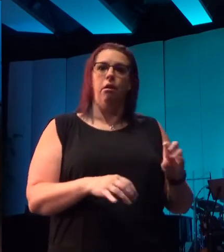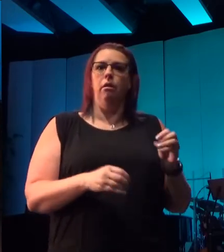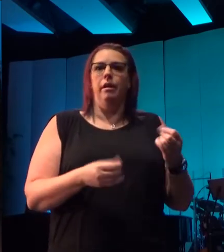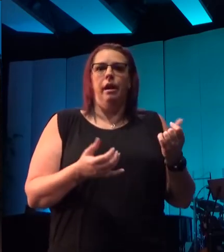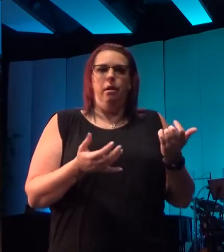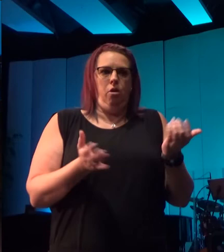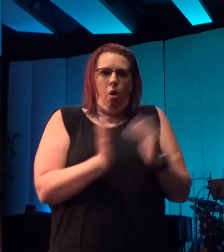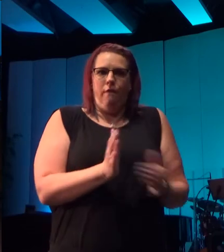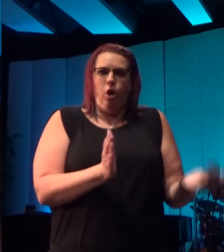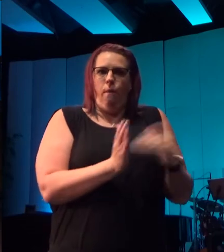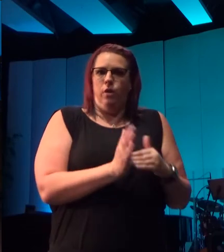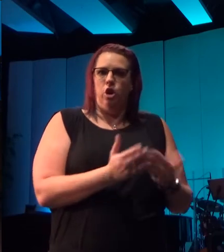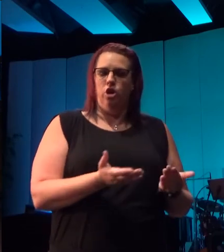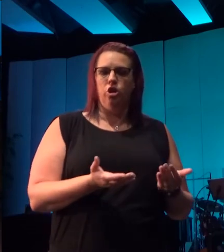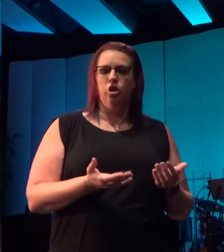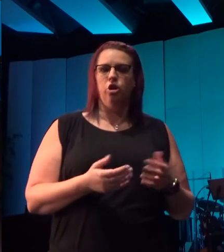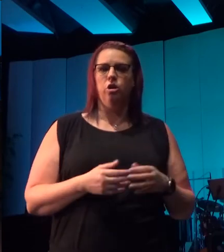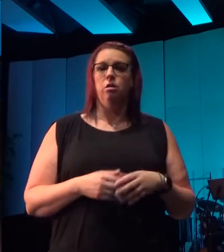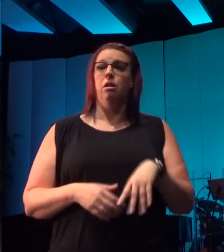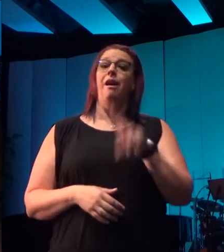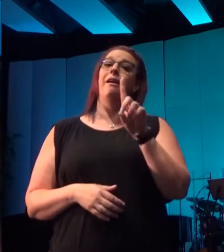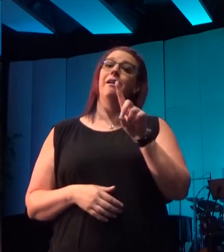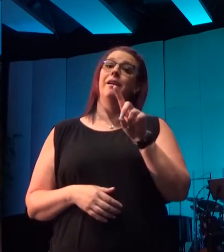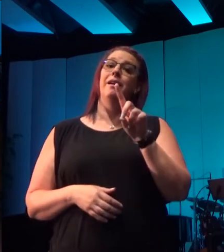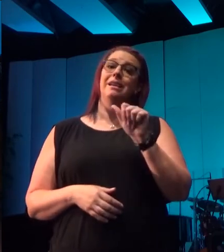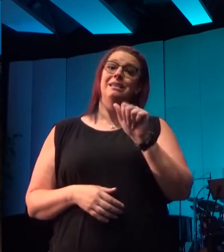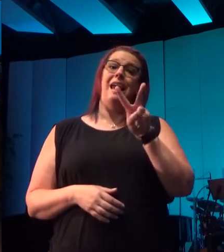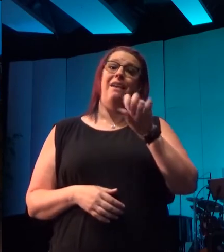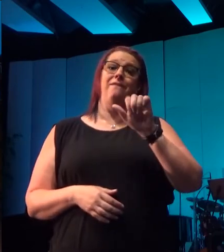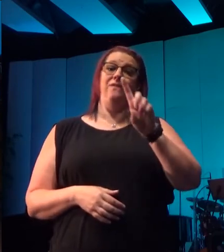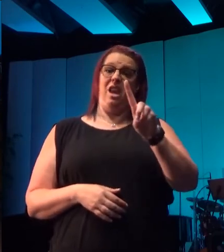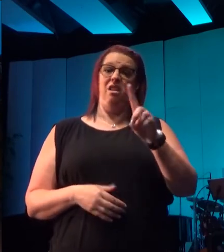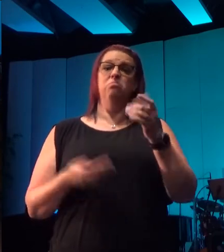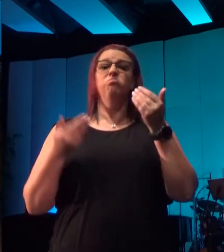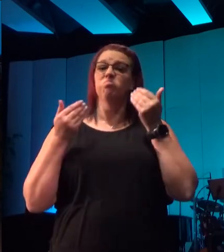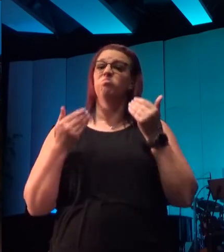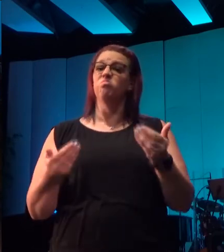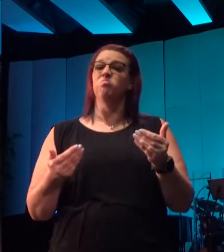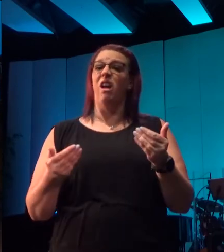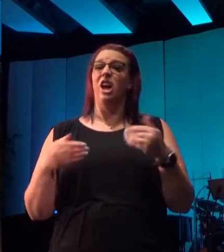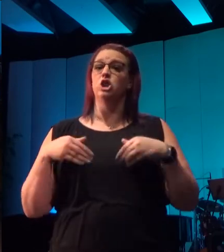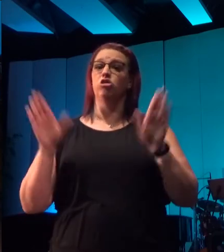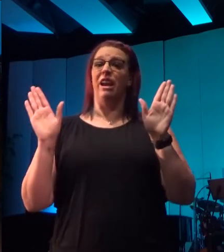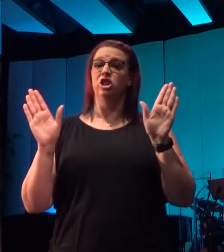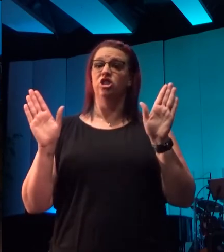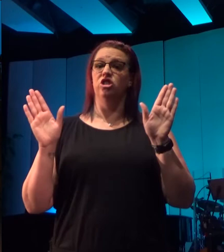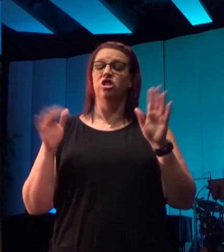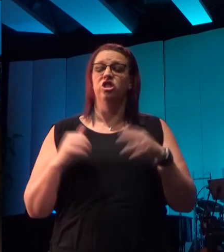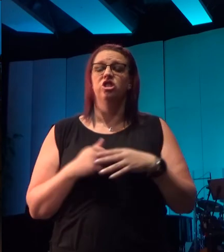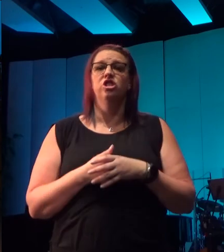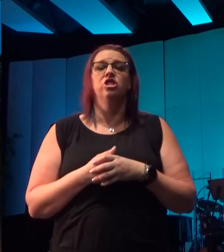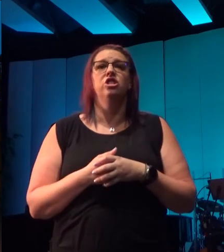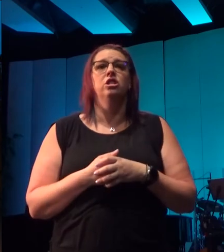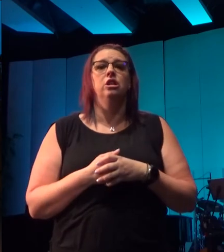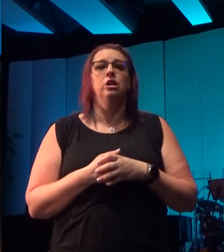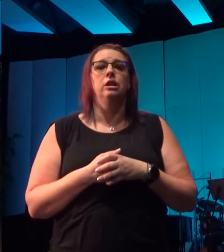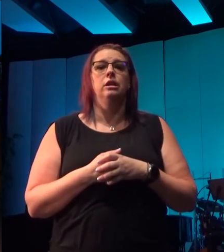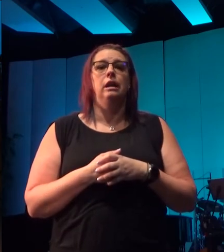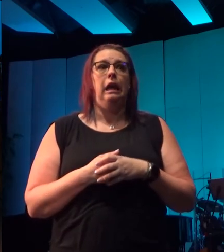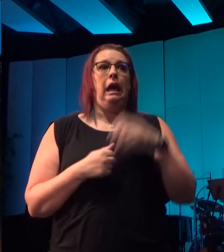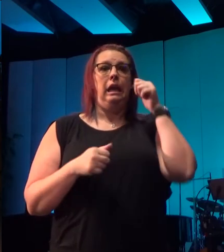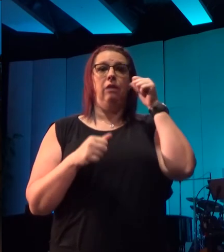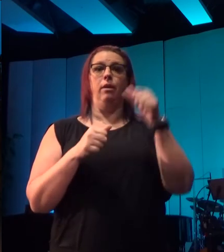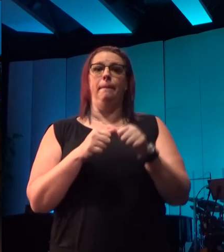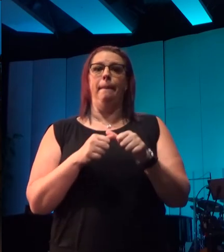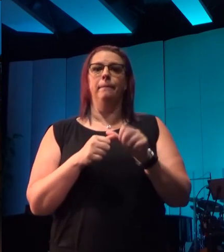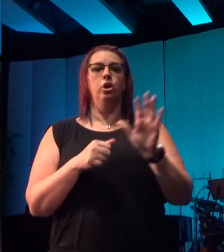old. David surrendered. He took stock. And then he remembered when he